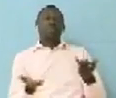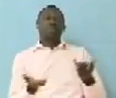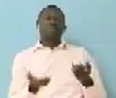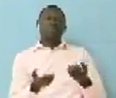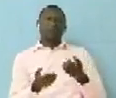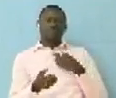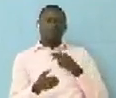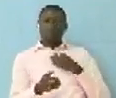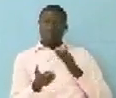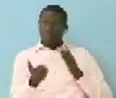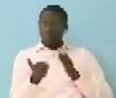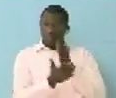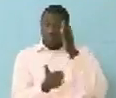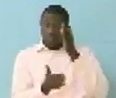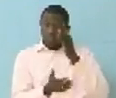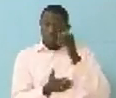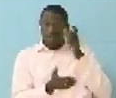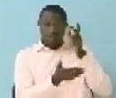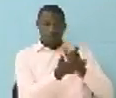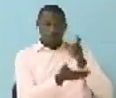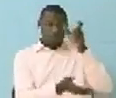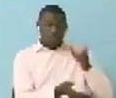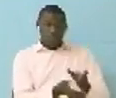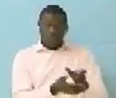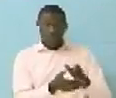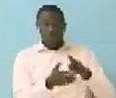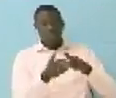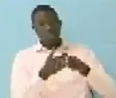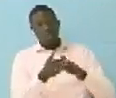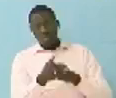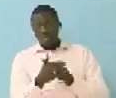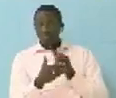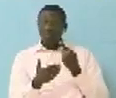Should he be a trusted witness?